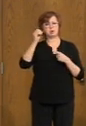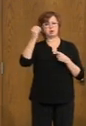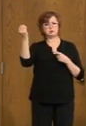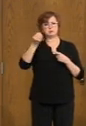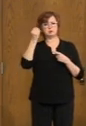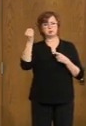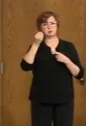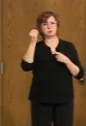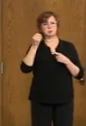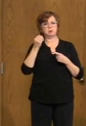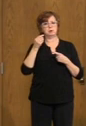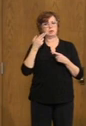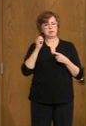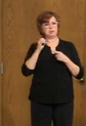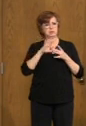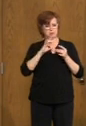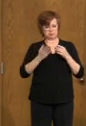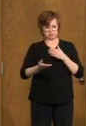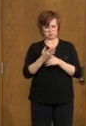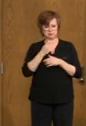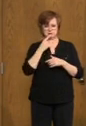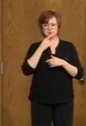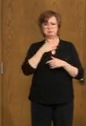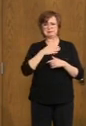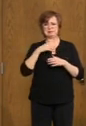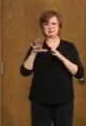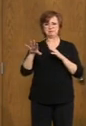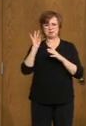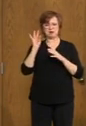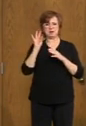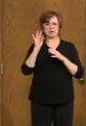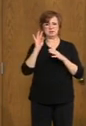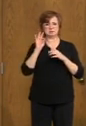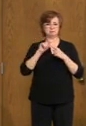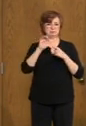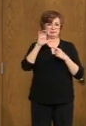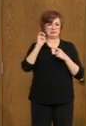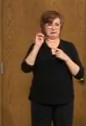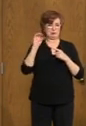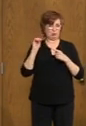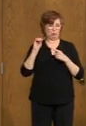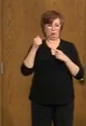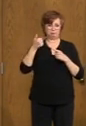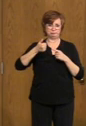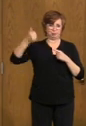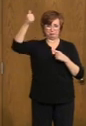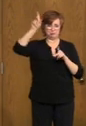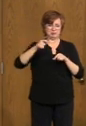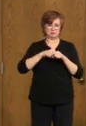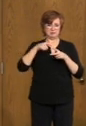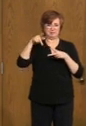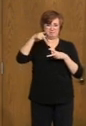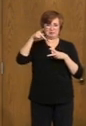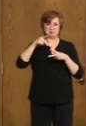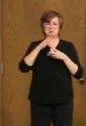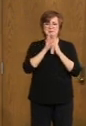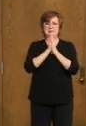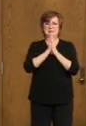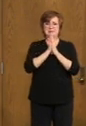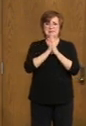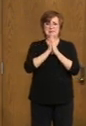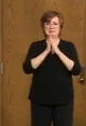Prime Minister to do, and that was to find, I believe, someone, if not the CEO of Pfizer, and maybe light a